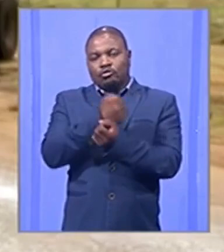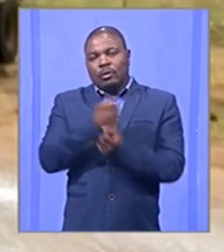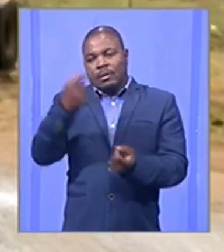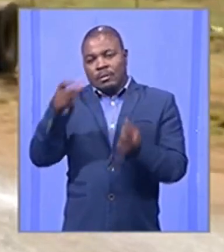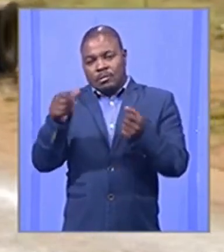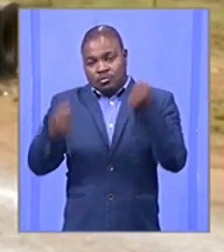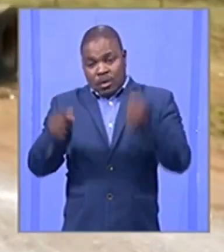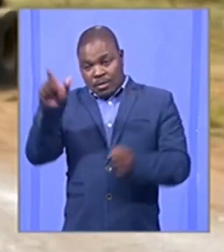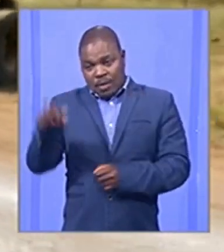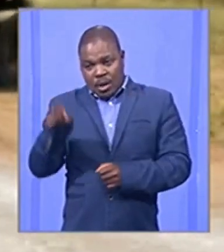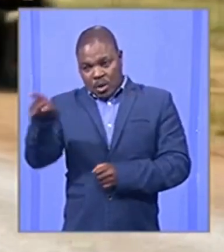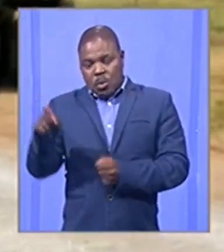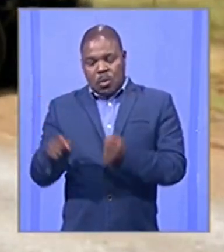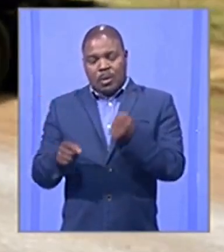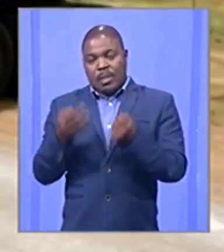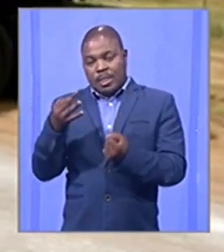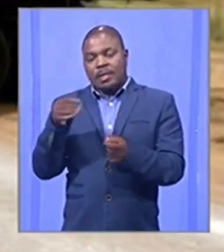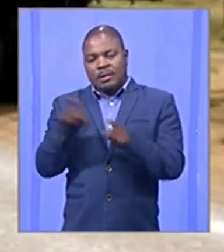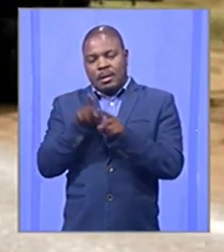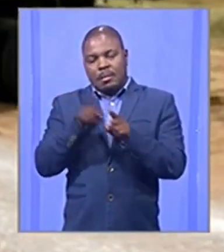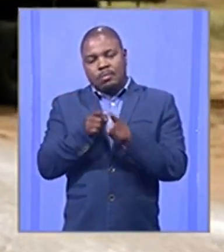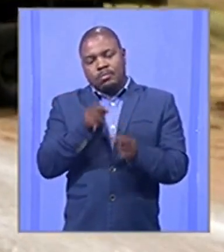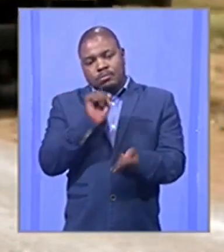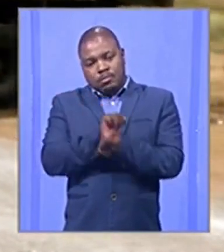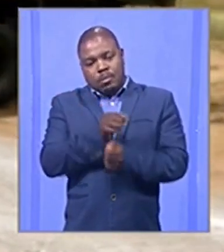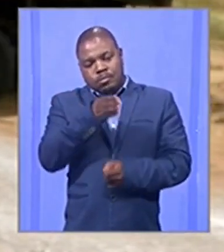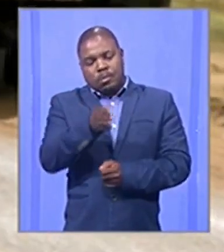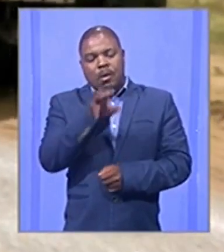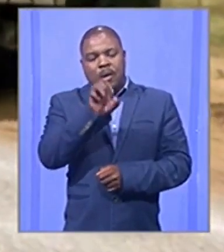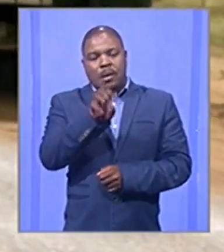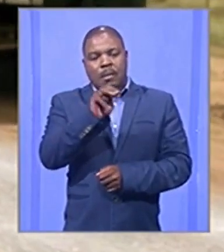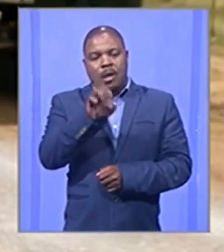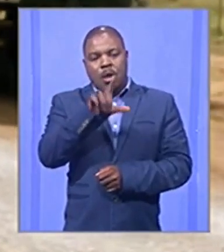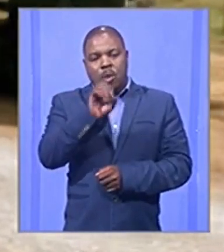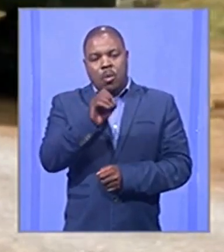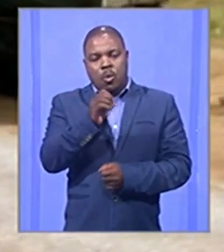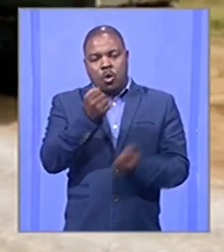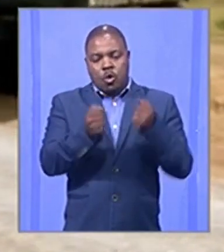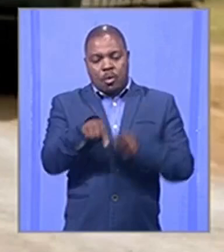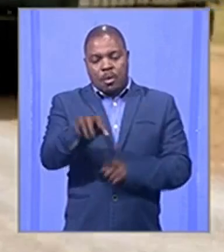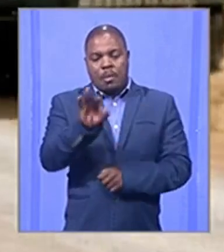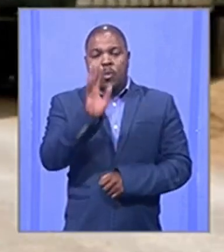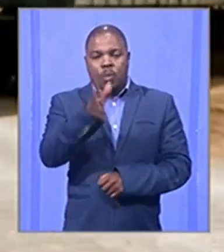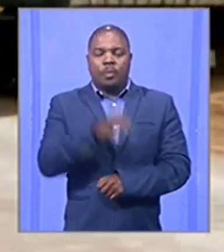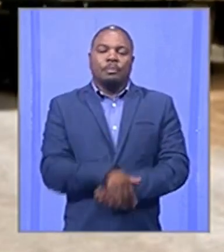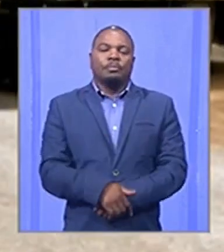dilori ba solofetswe go tlhagelela kwa kgotlatshekelo ya magistrata wa Emelo ka mosupologo.